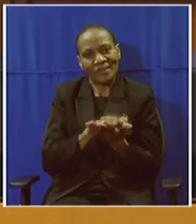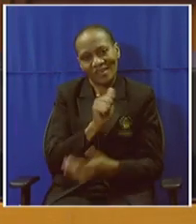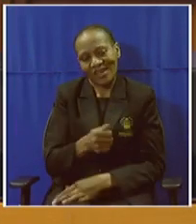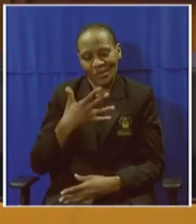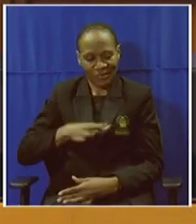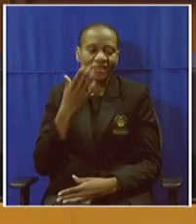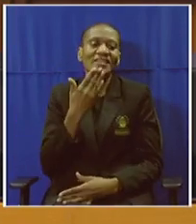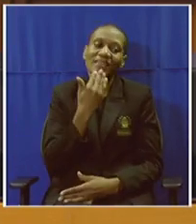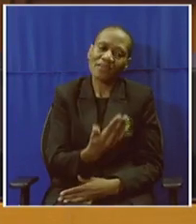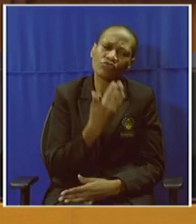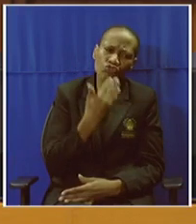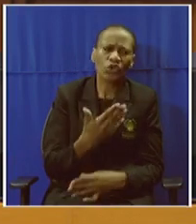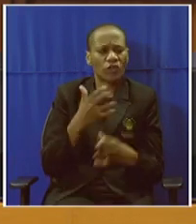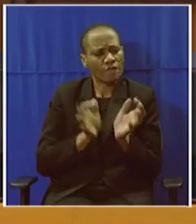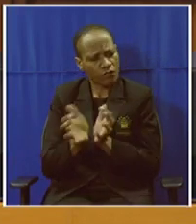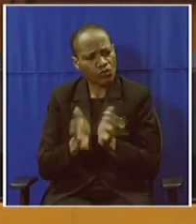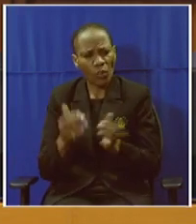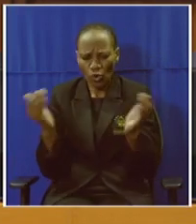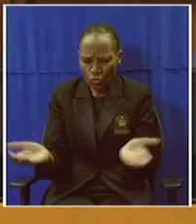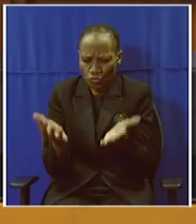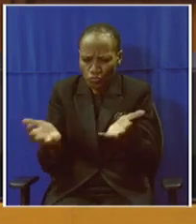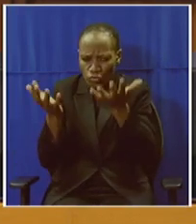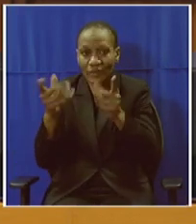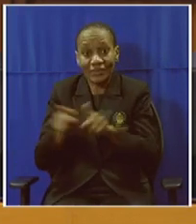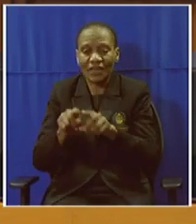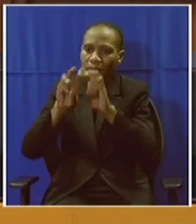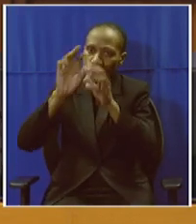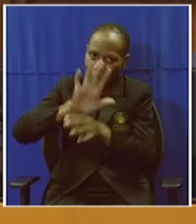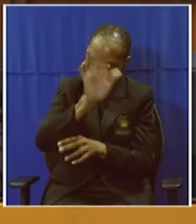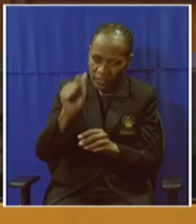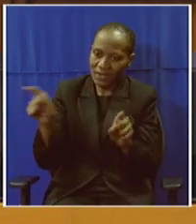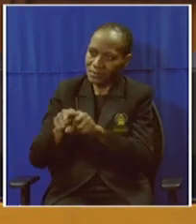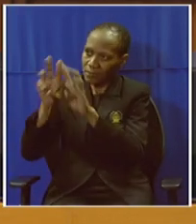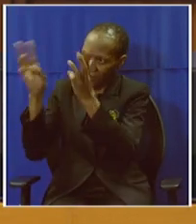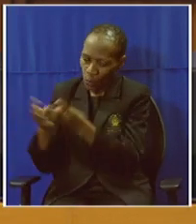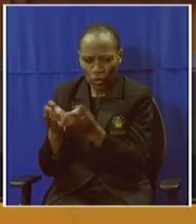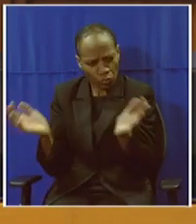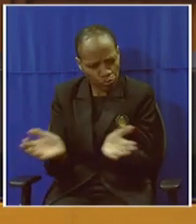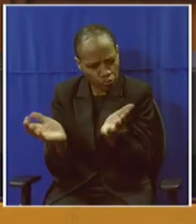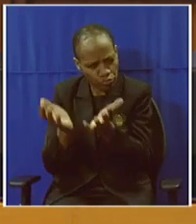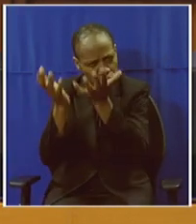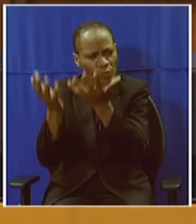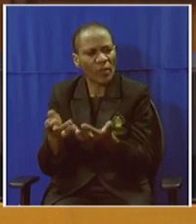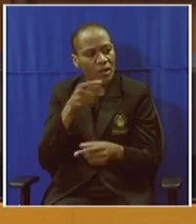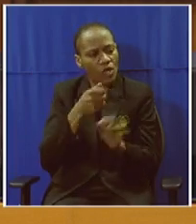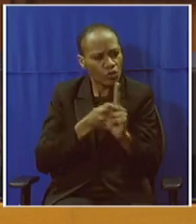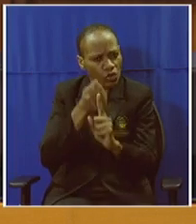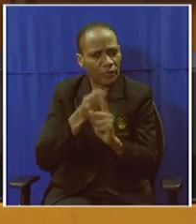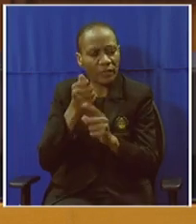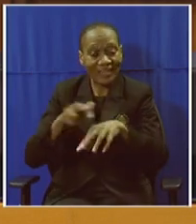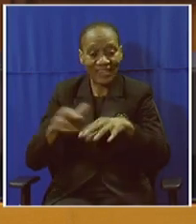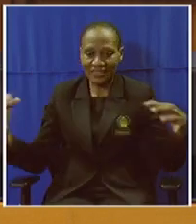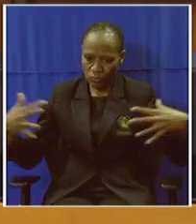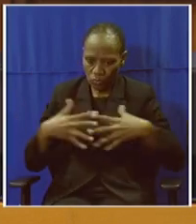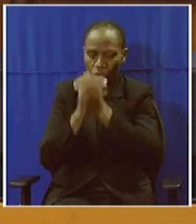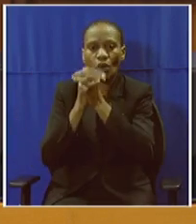We thank him for all he has done for football in South Africa, the continent, and the world. We acknowledge his championing of non-racialism in sports in